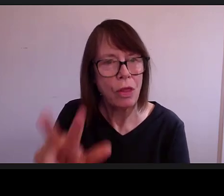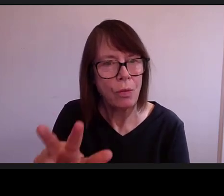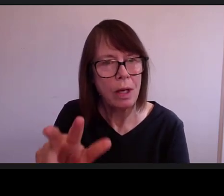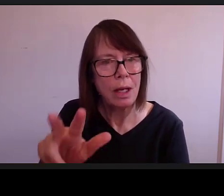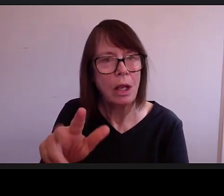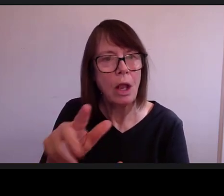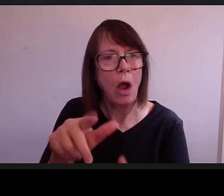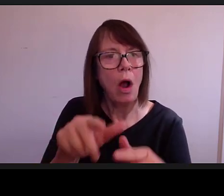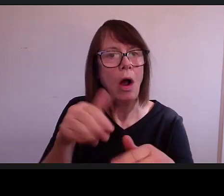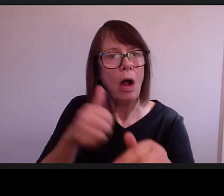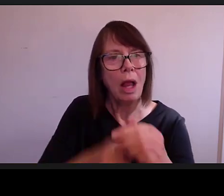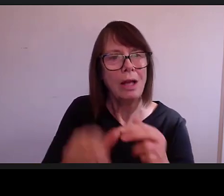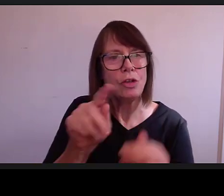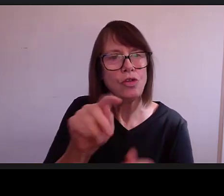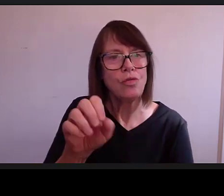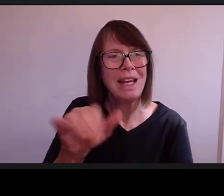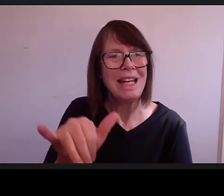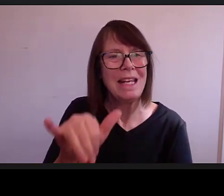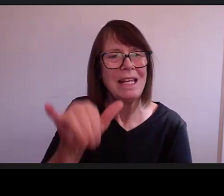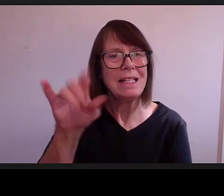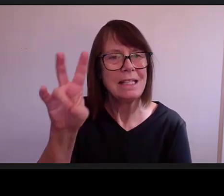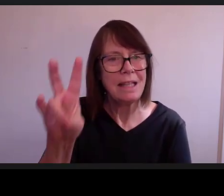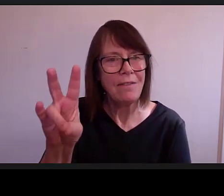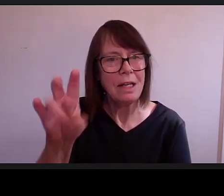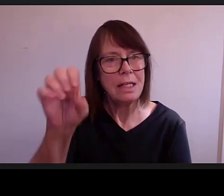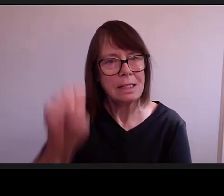Treaty 7 in southern Alberta.